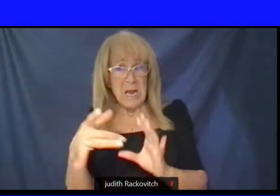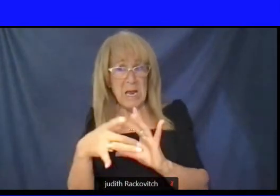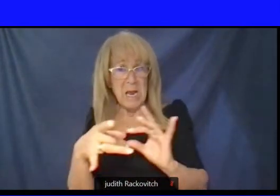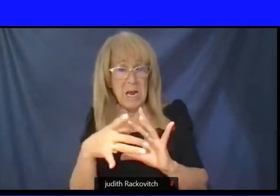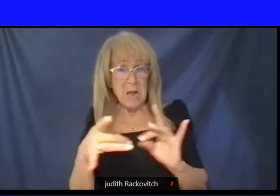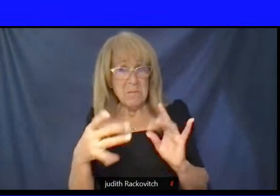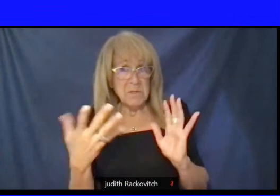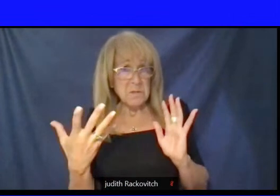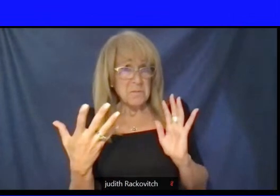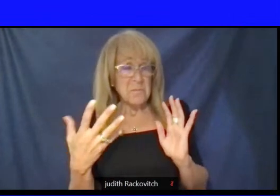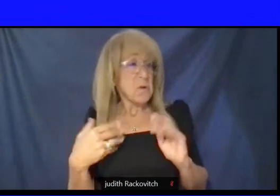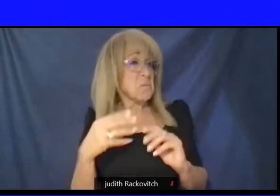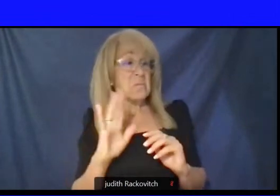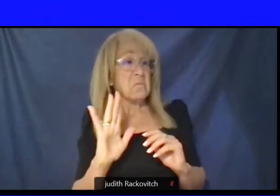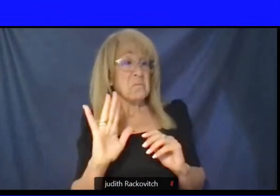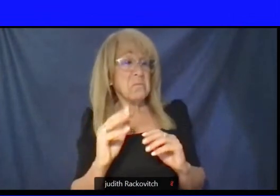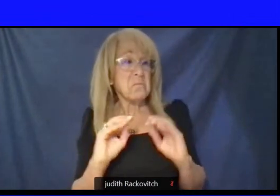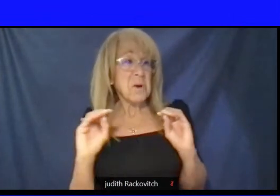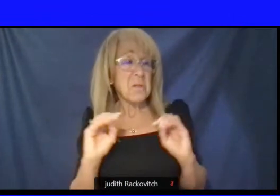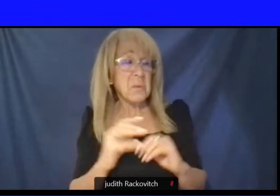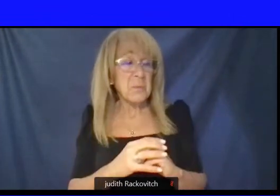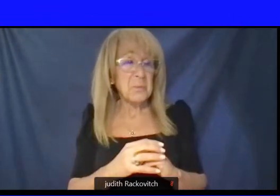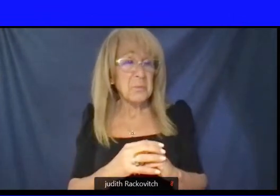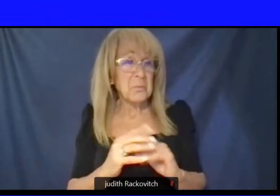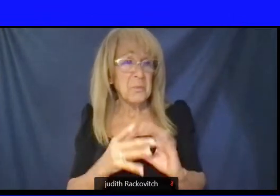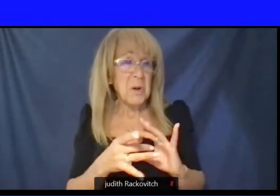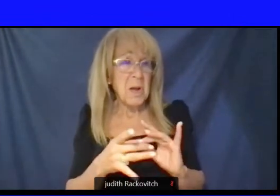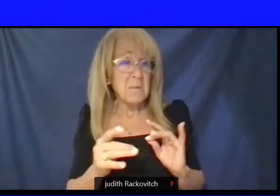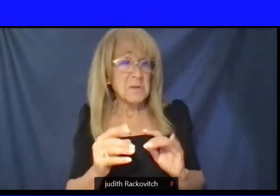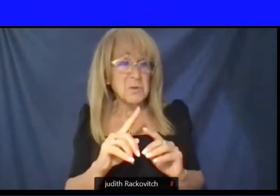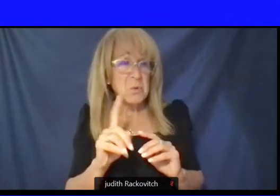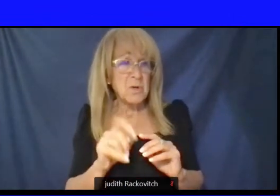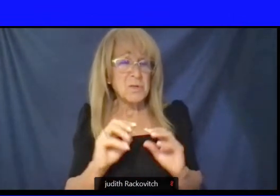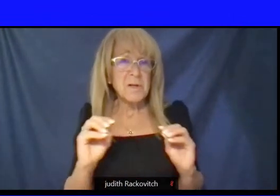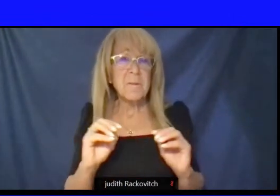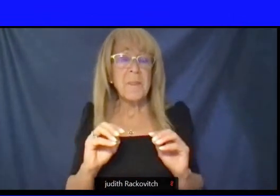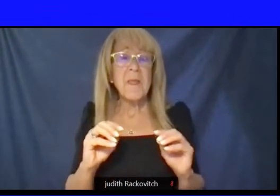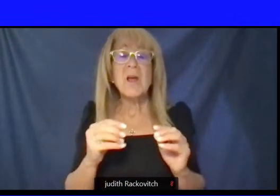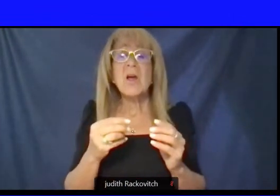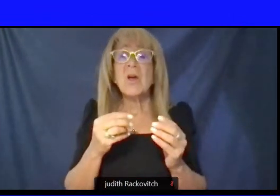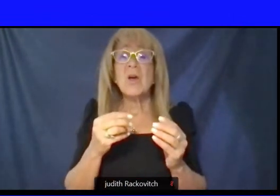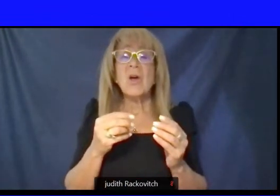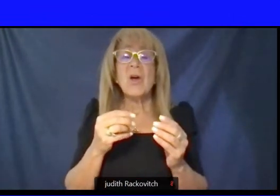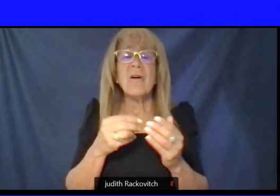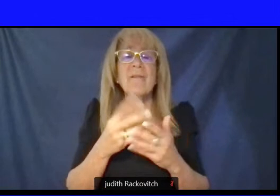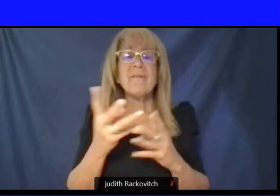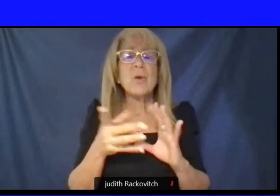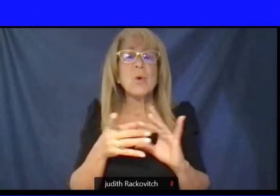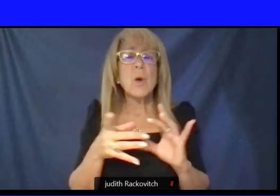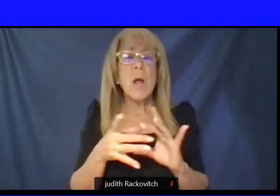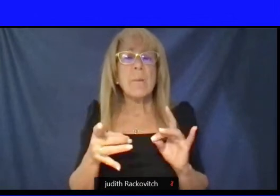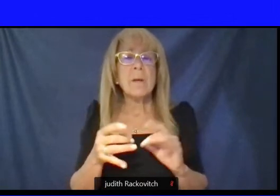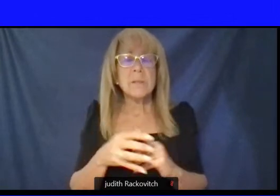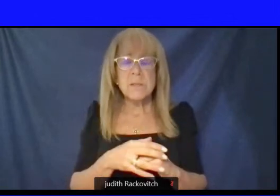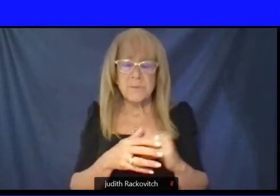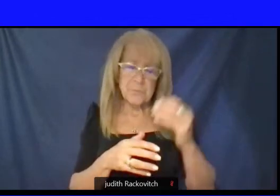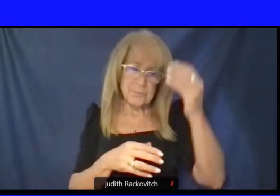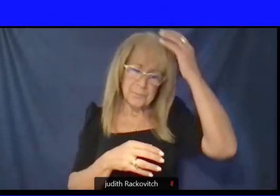and sort of again examine the performance of the members of the IPA.